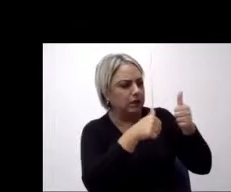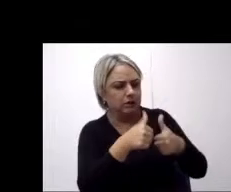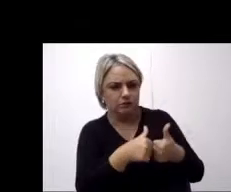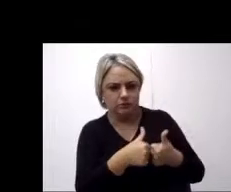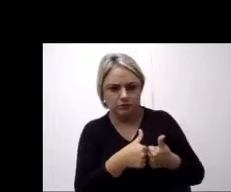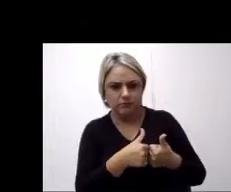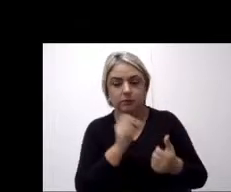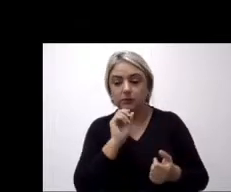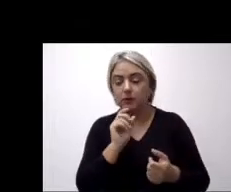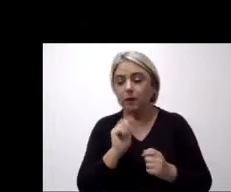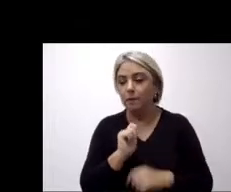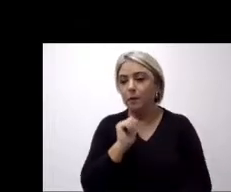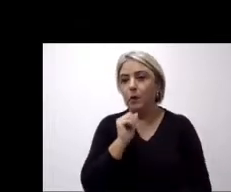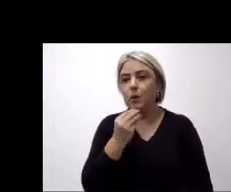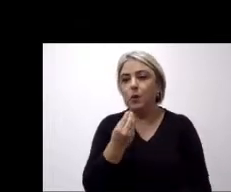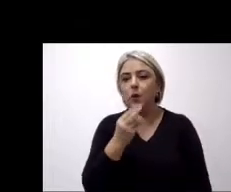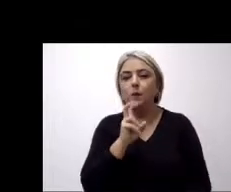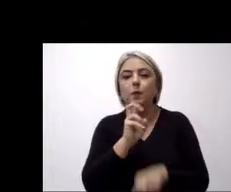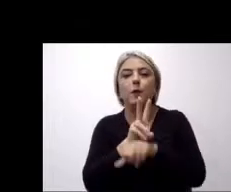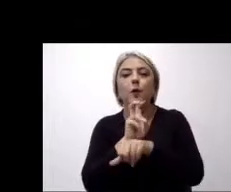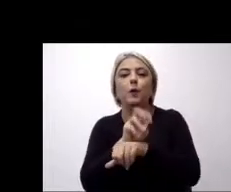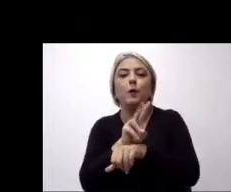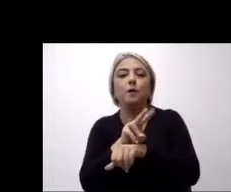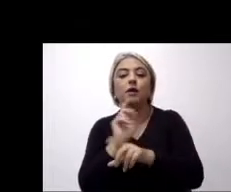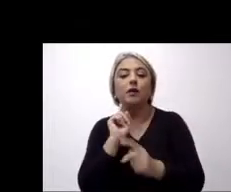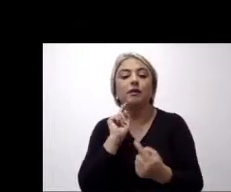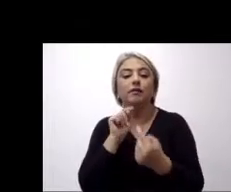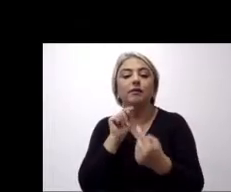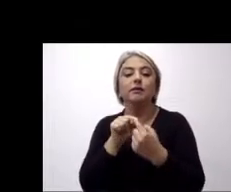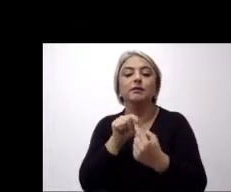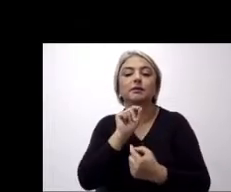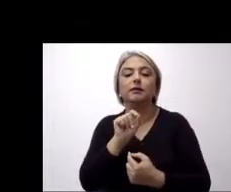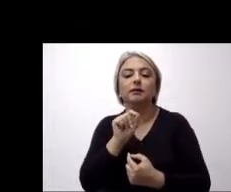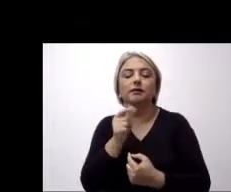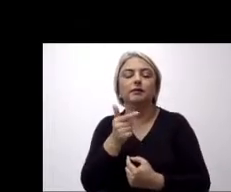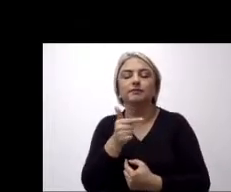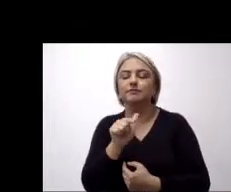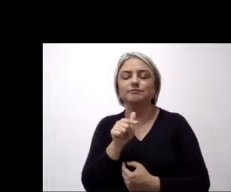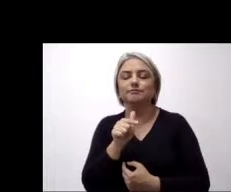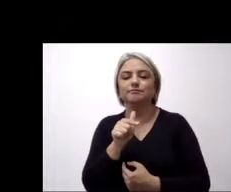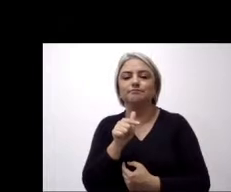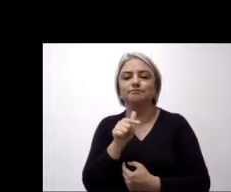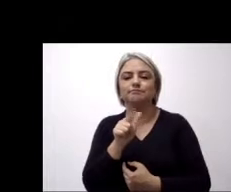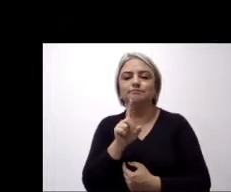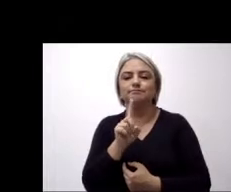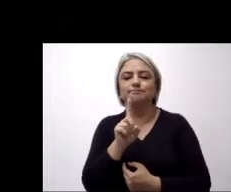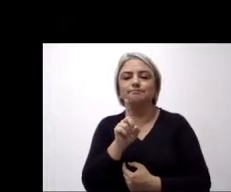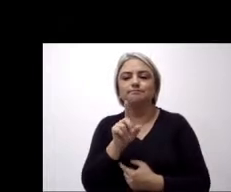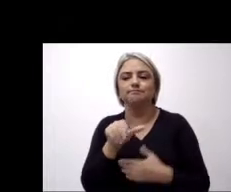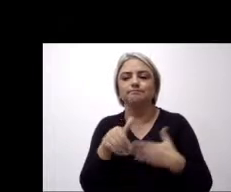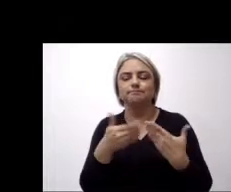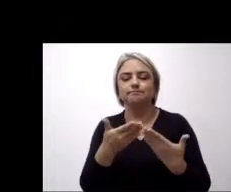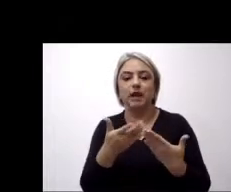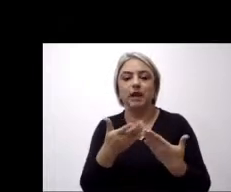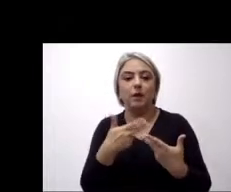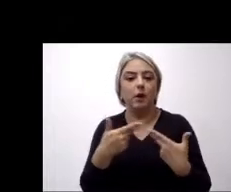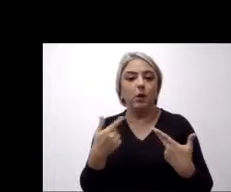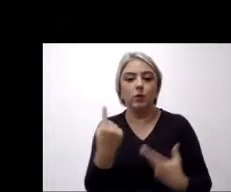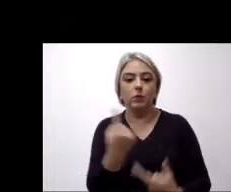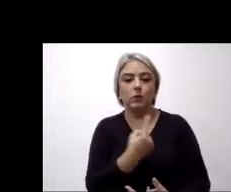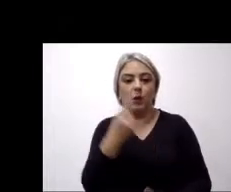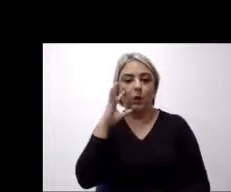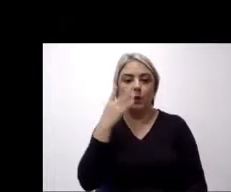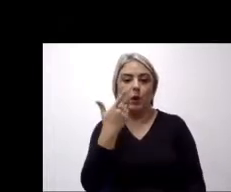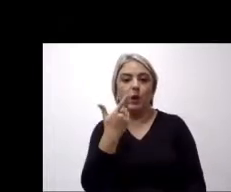virus in the sense that it's not just like this, it's just not an idea that everyone one morning wake up and say, oh, we have the